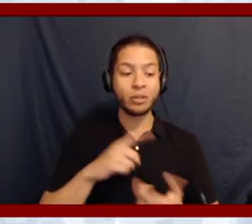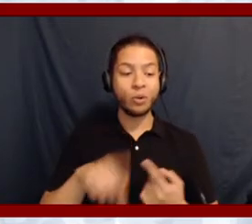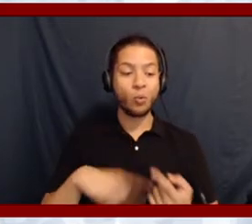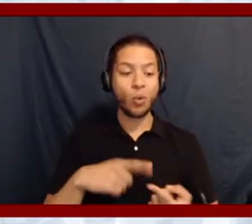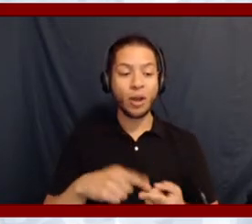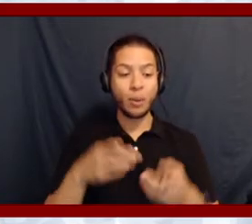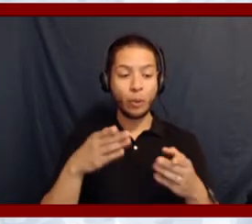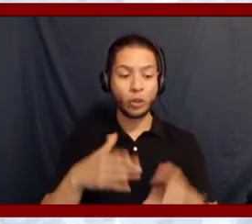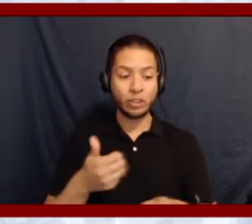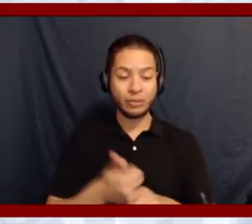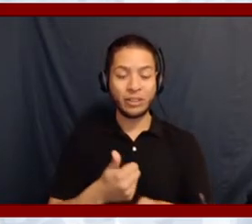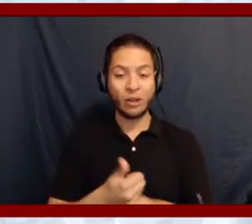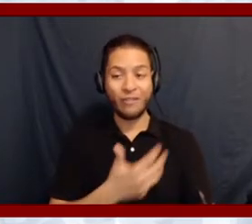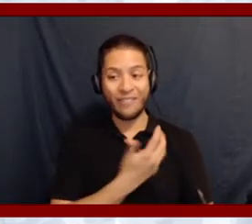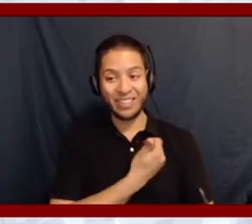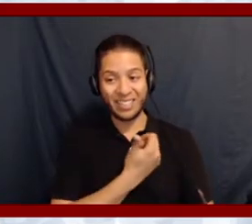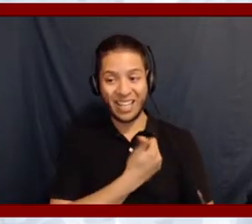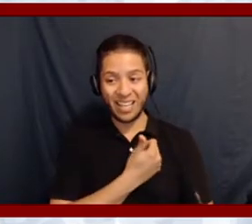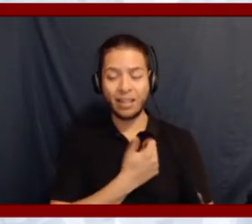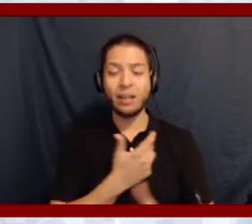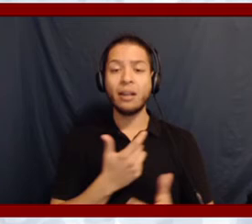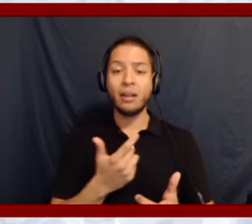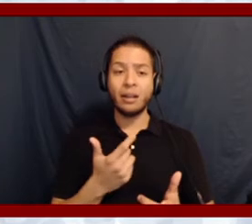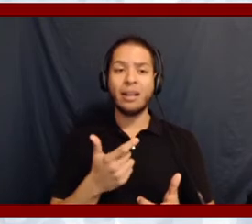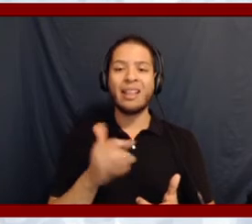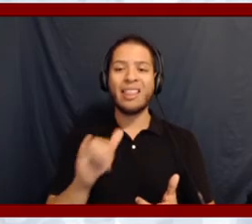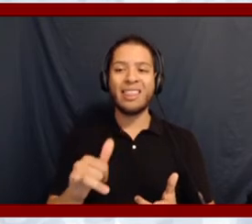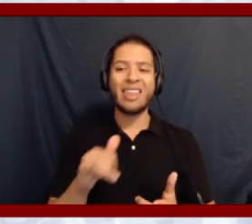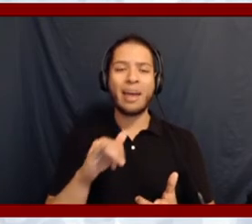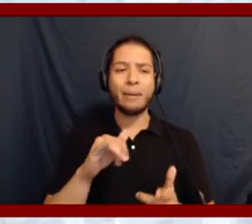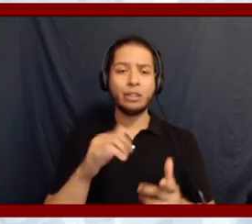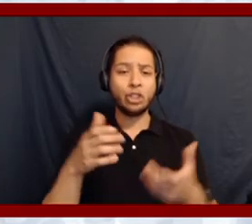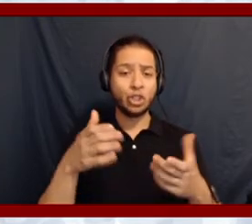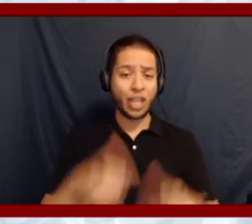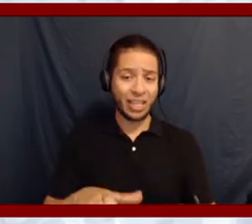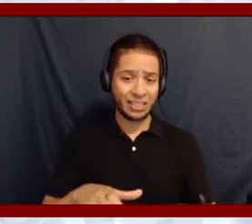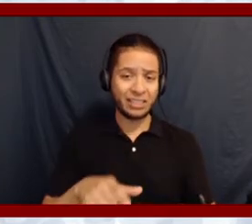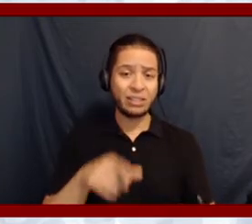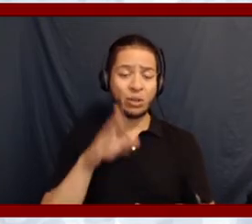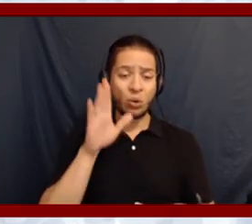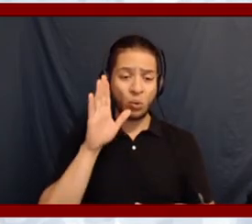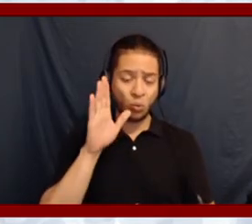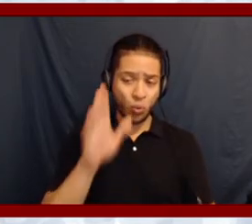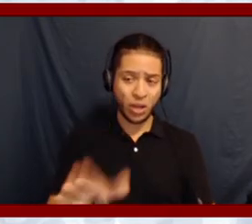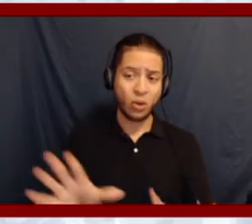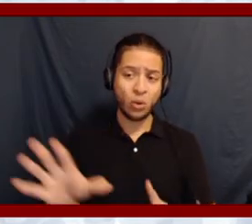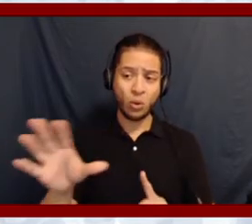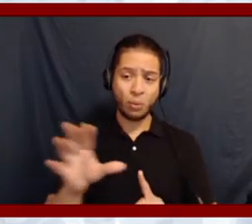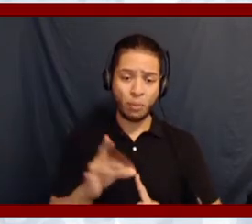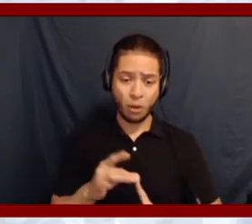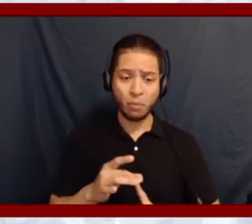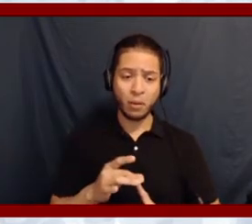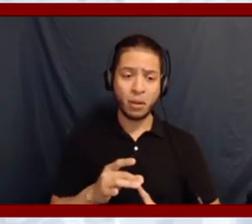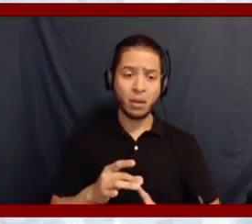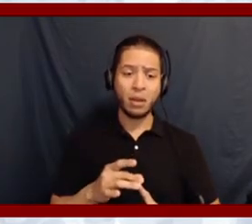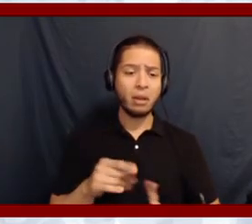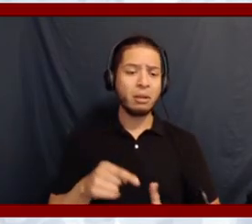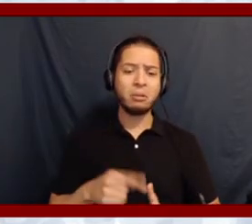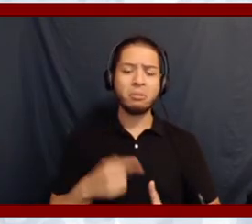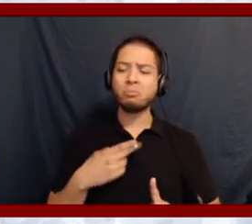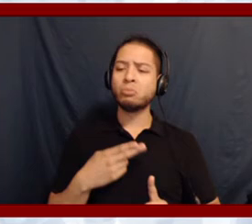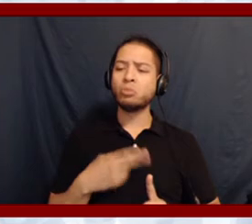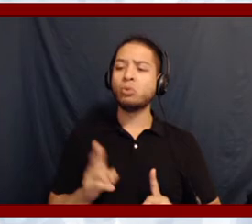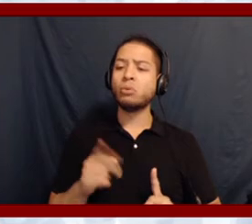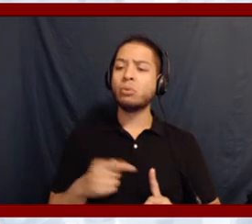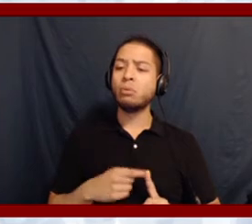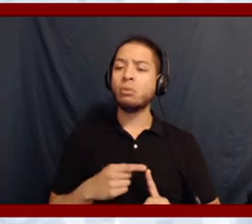infection, the likelihood is overwhelming that they would have a mild to moderate clinical course as opposed to